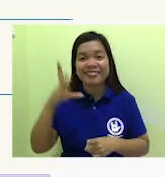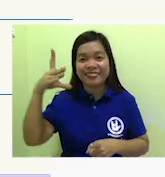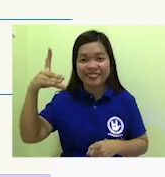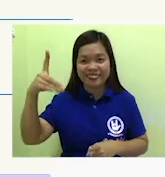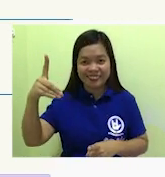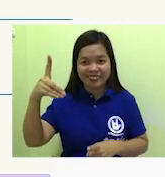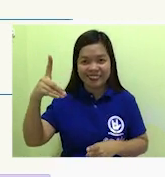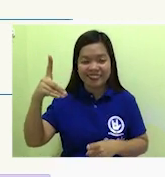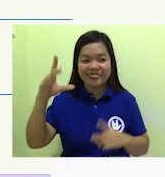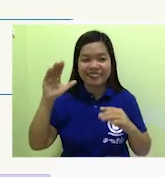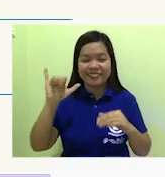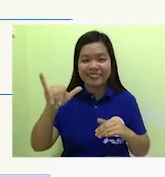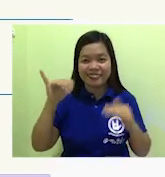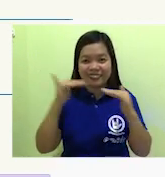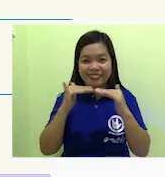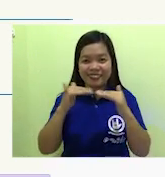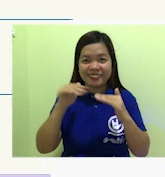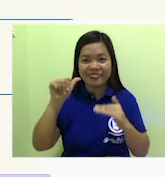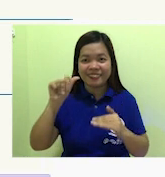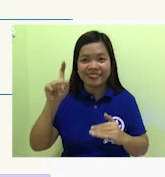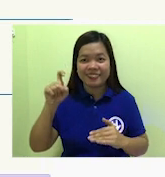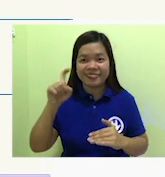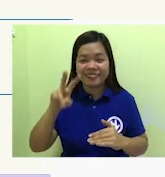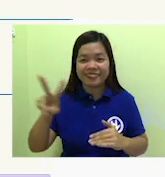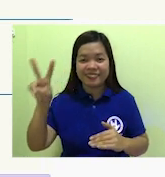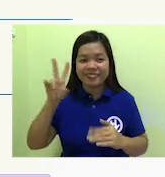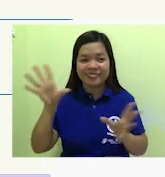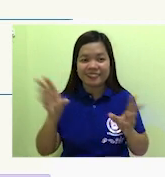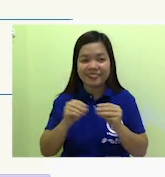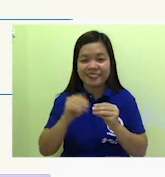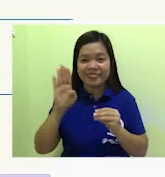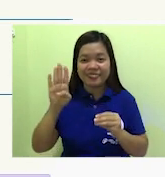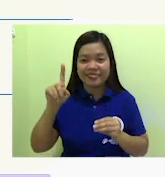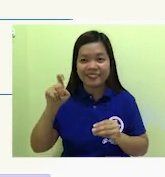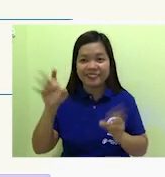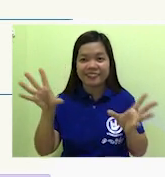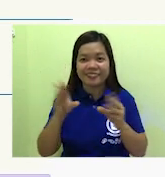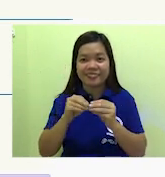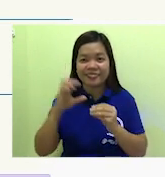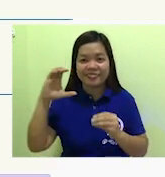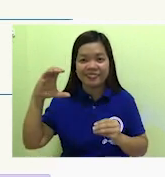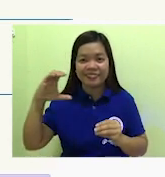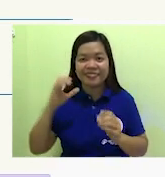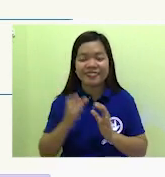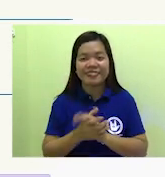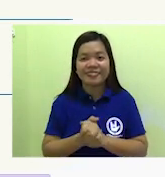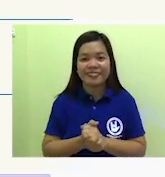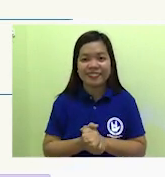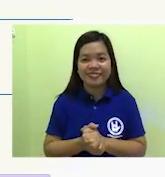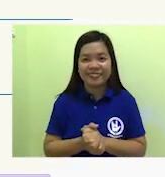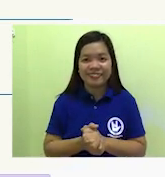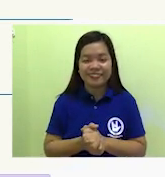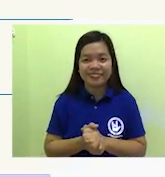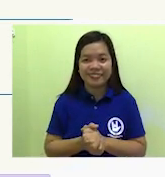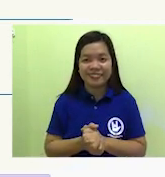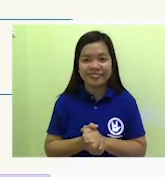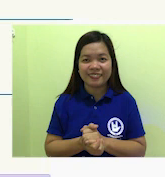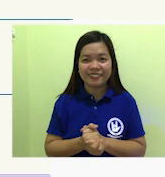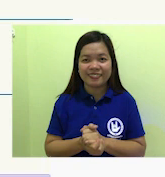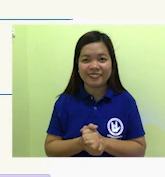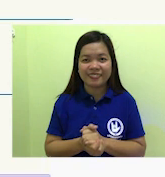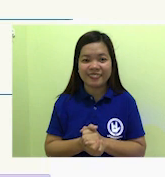Great! It is letter D, that is y equals ax squared plus bx